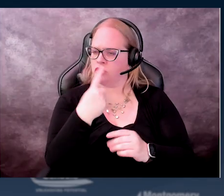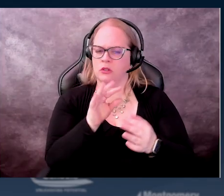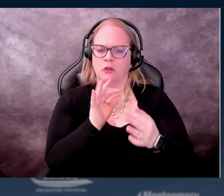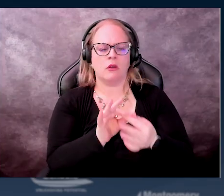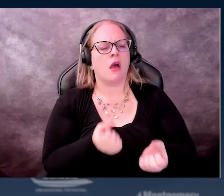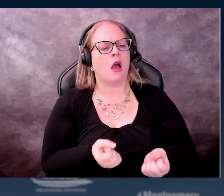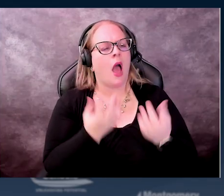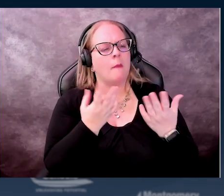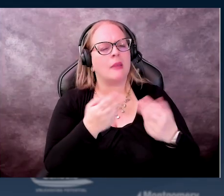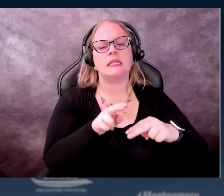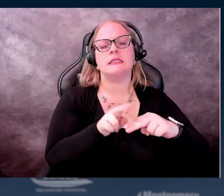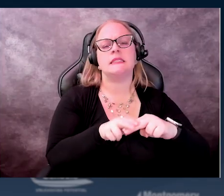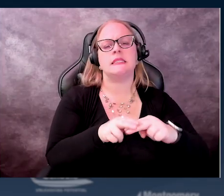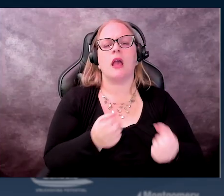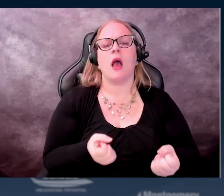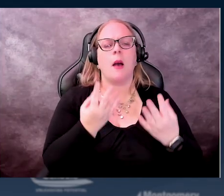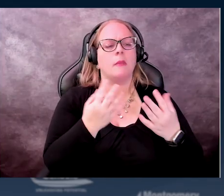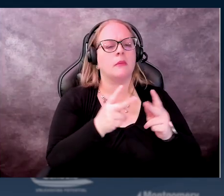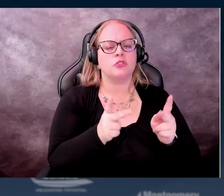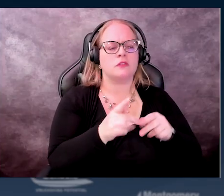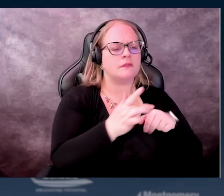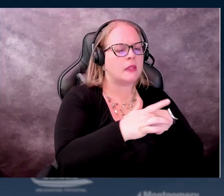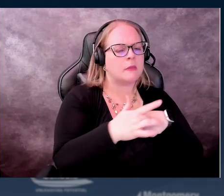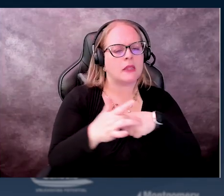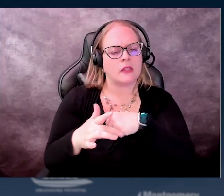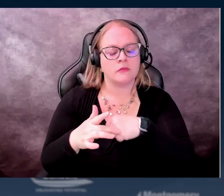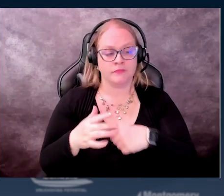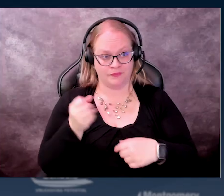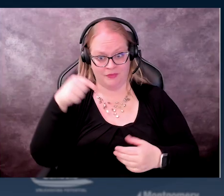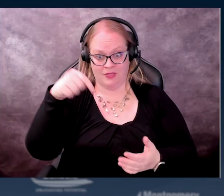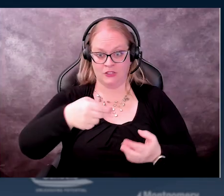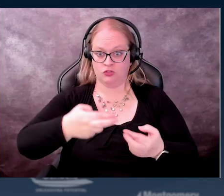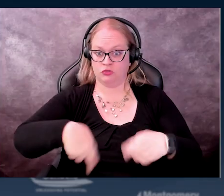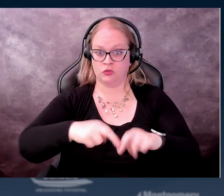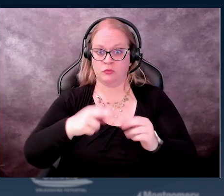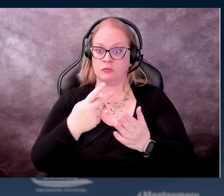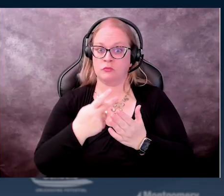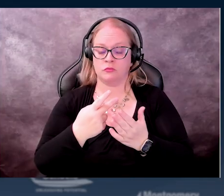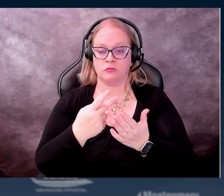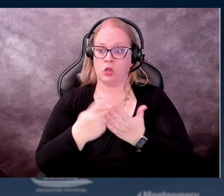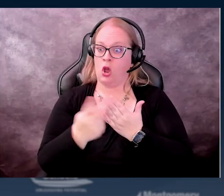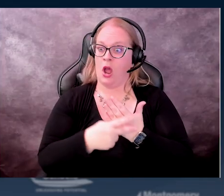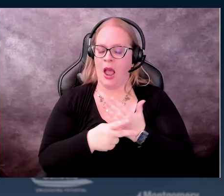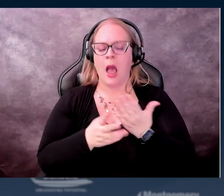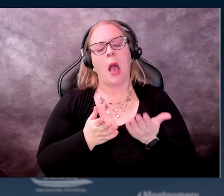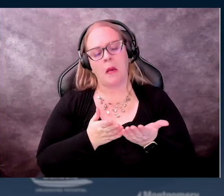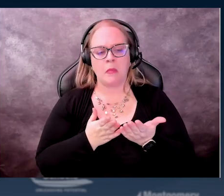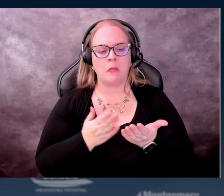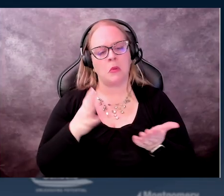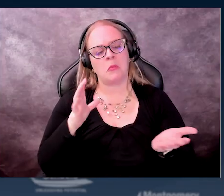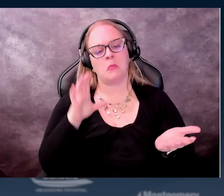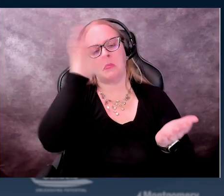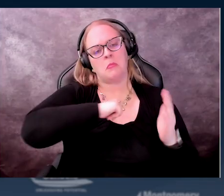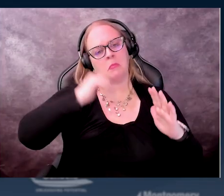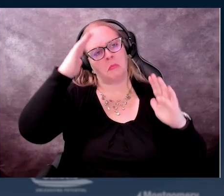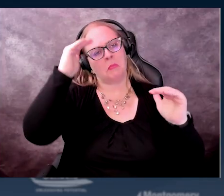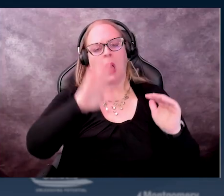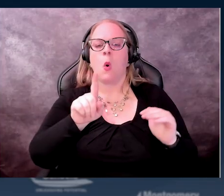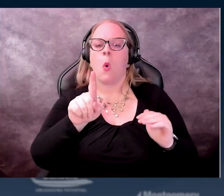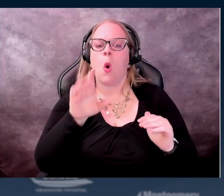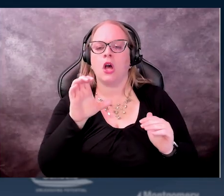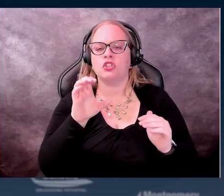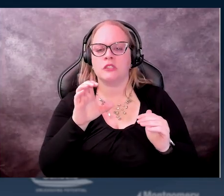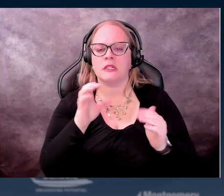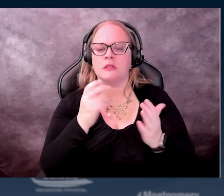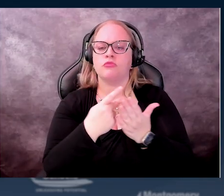around 100 program seats will be available to rising grade 9 students. So the question is, so only 400